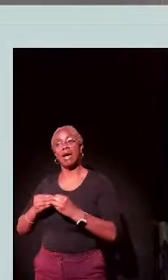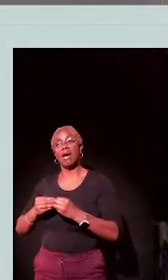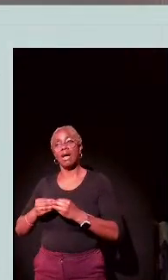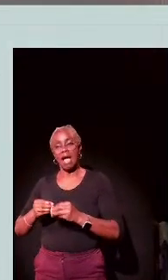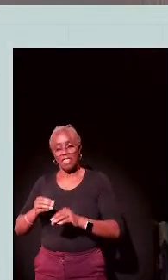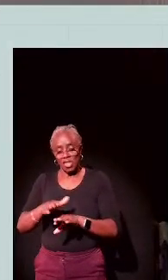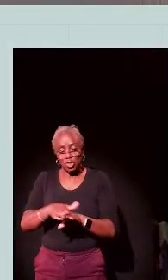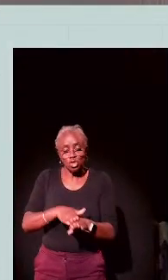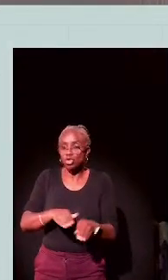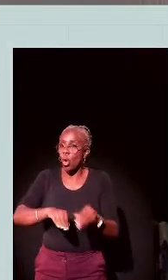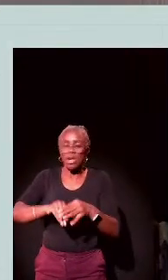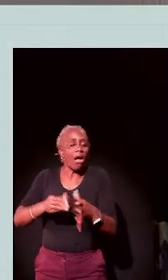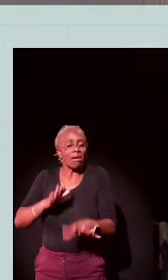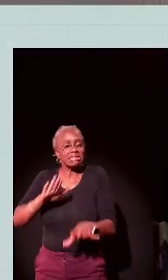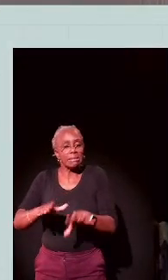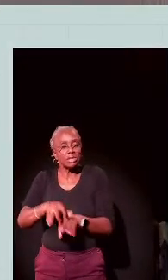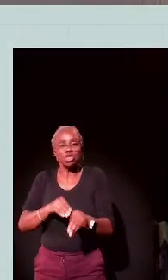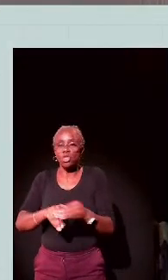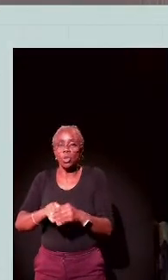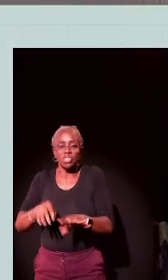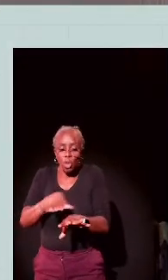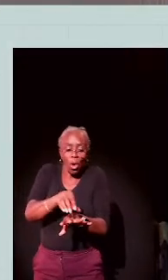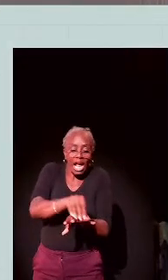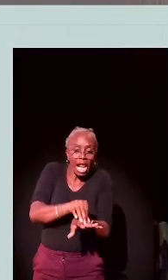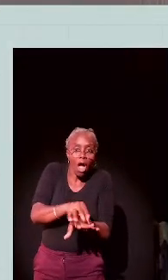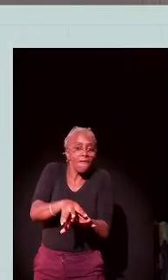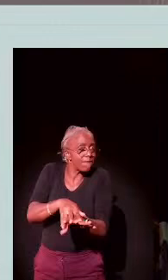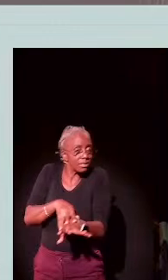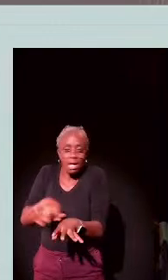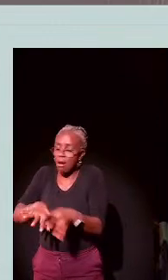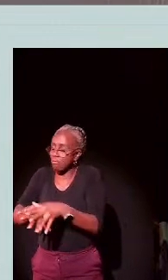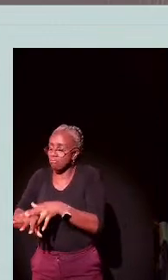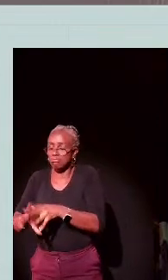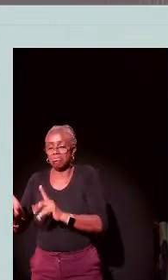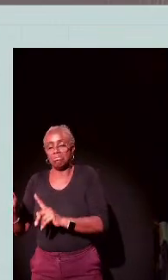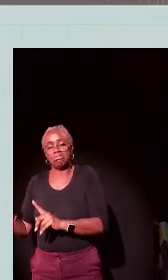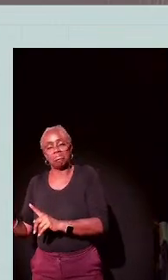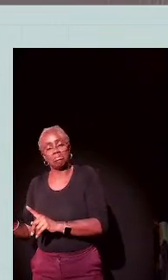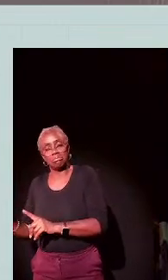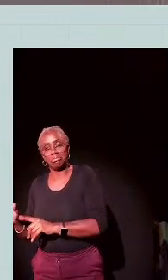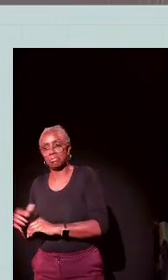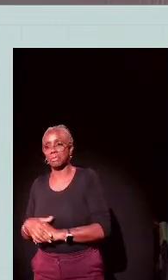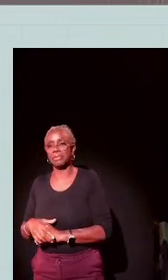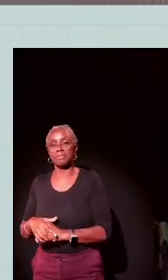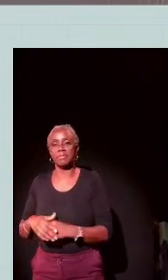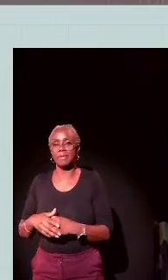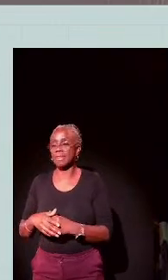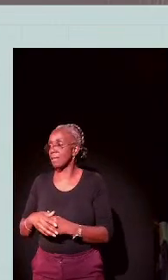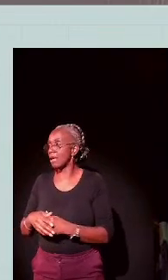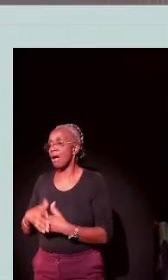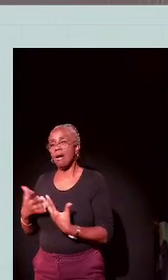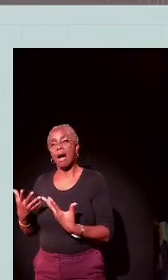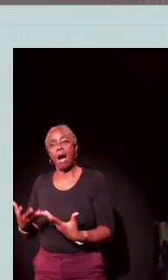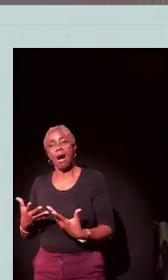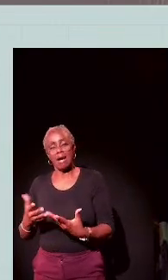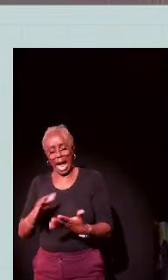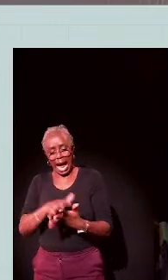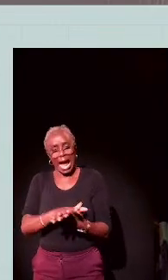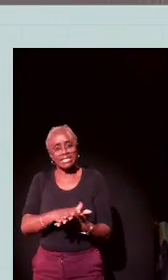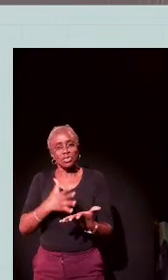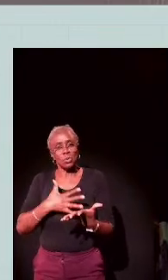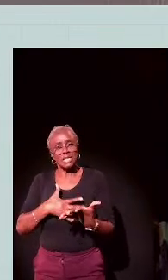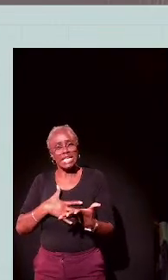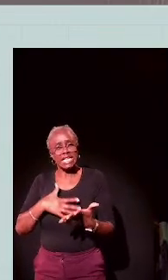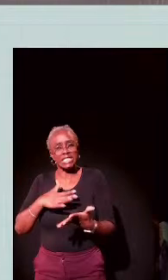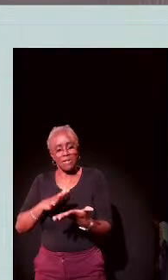not gloves or anything else. A few reasons are because your hands are atrophied. As a result of MD, you